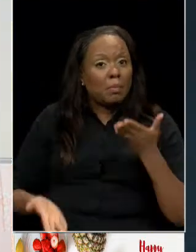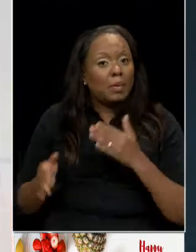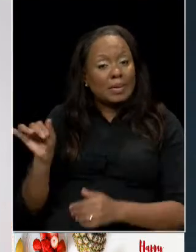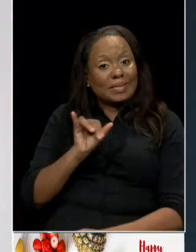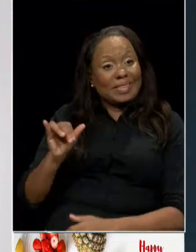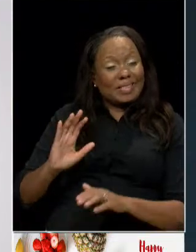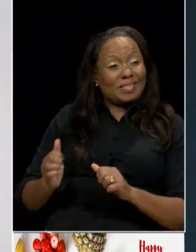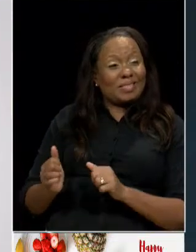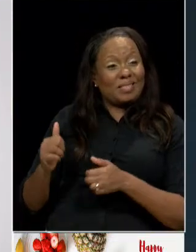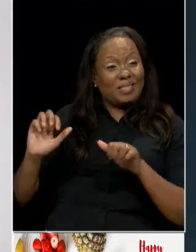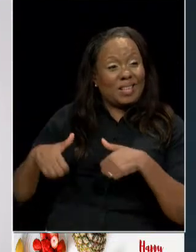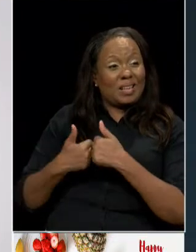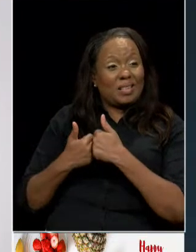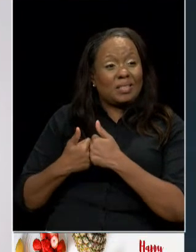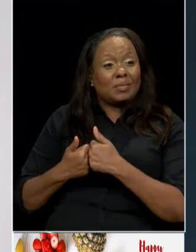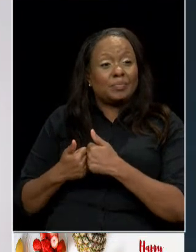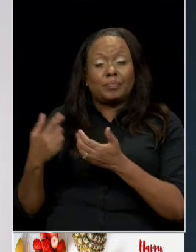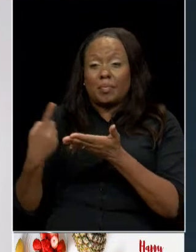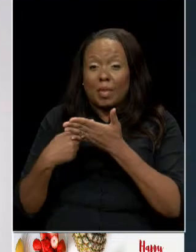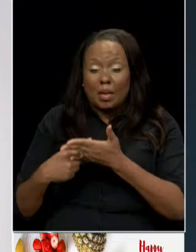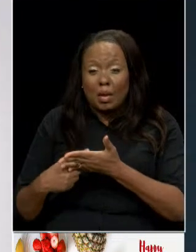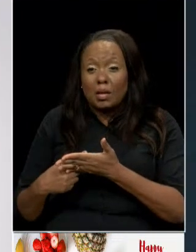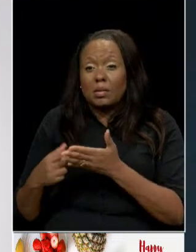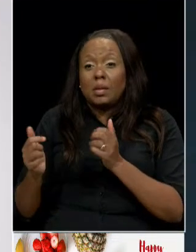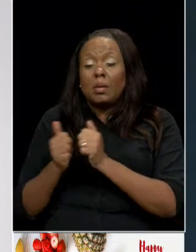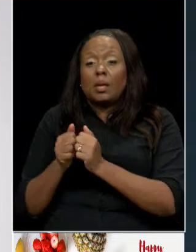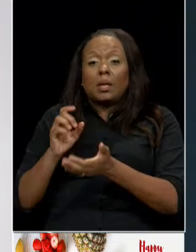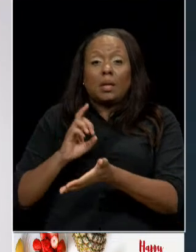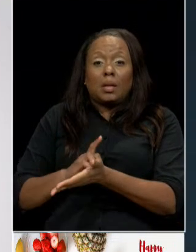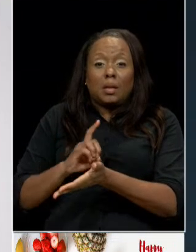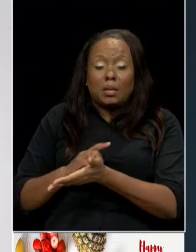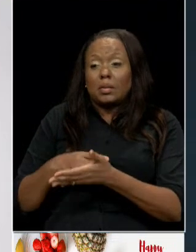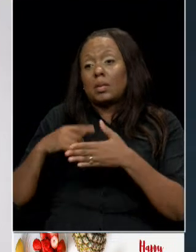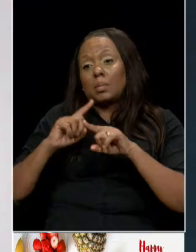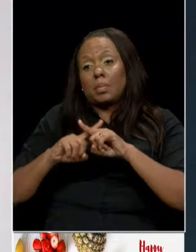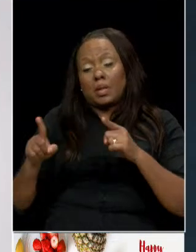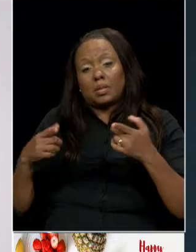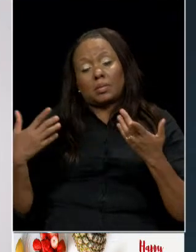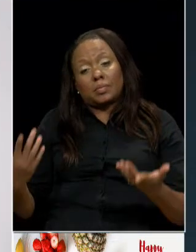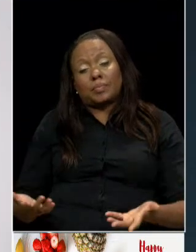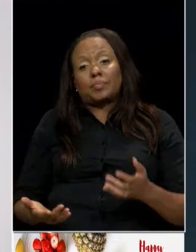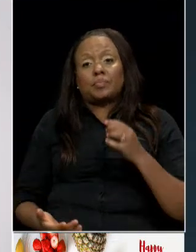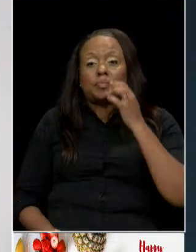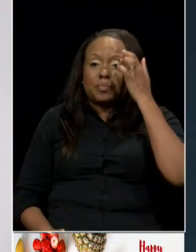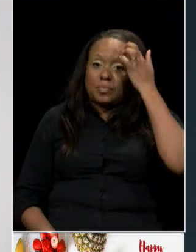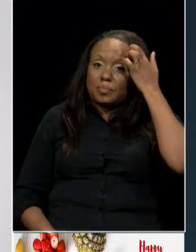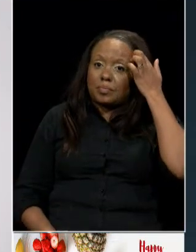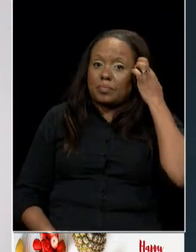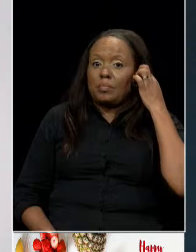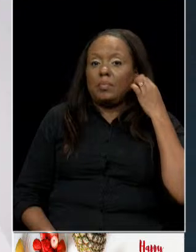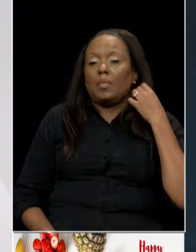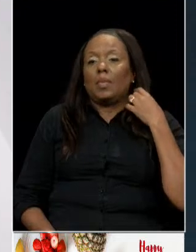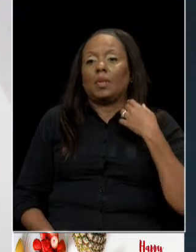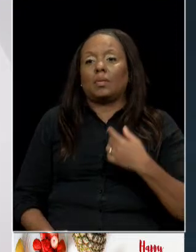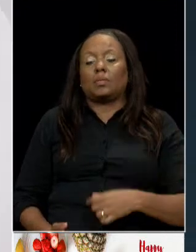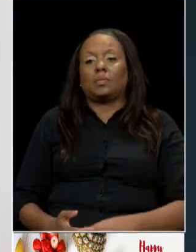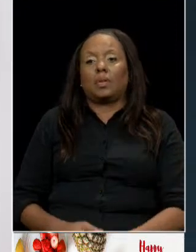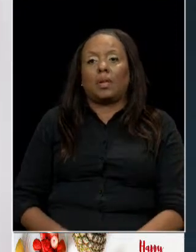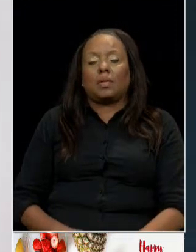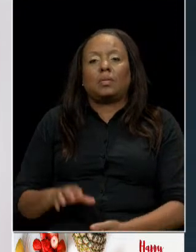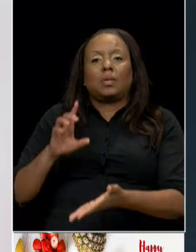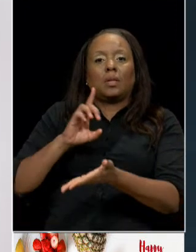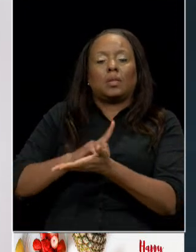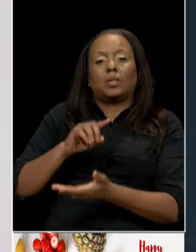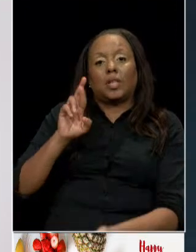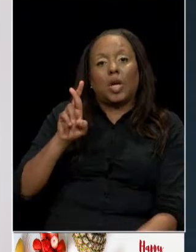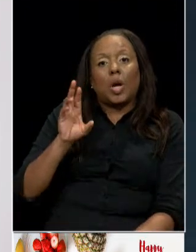they are discussing it with a medical professional. And I suppose we haven't had a comment from Dr. Rouse for a while, but between